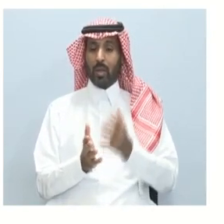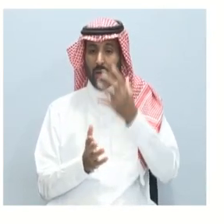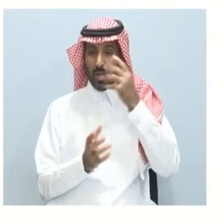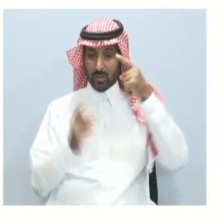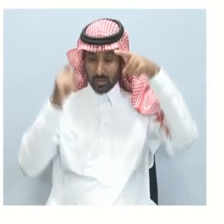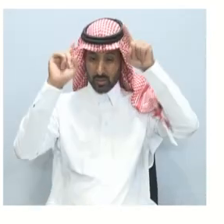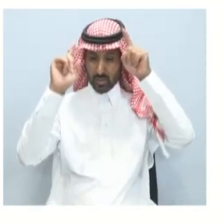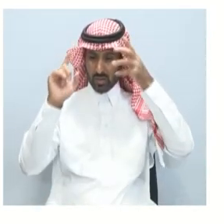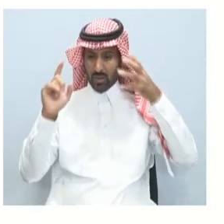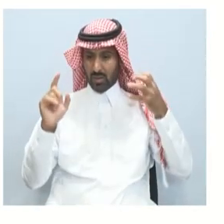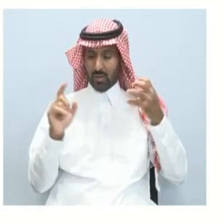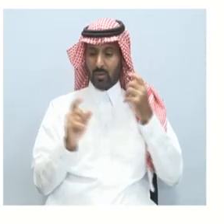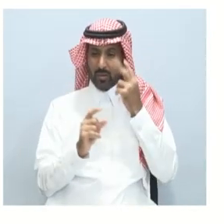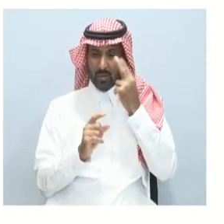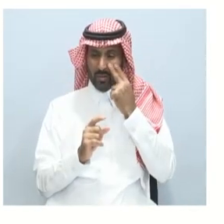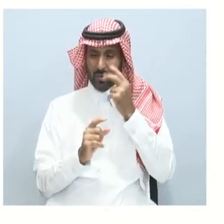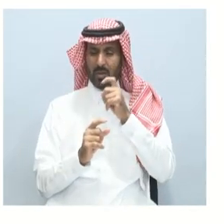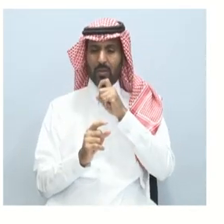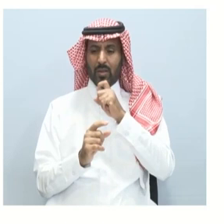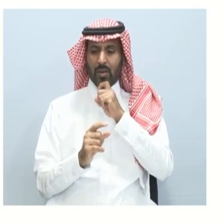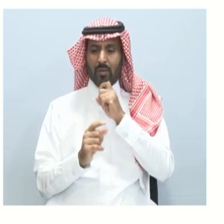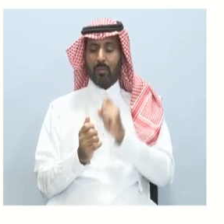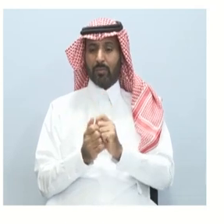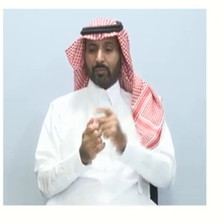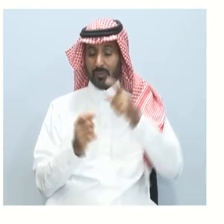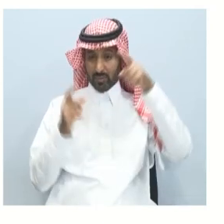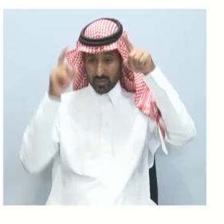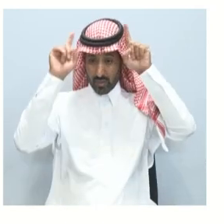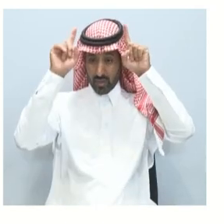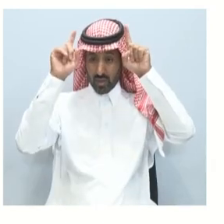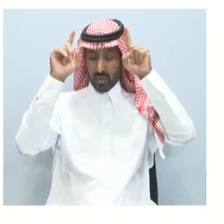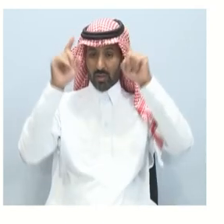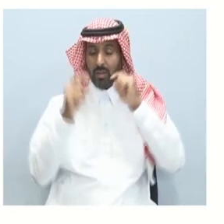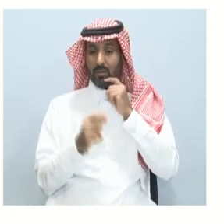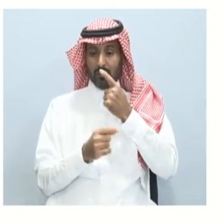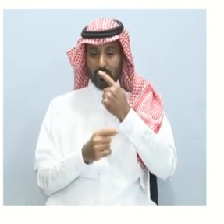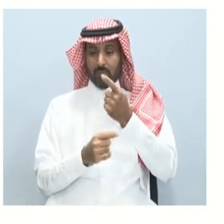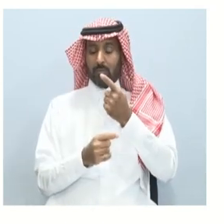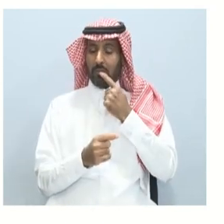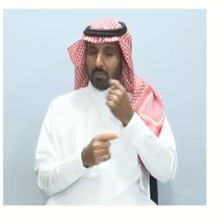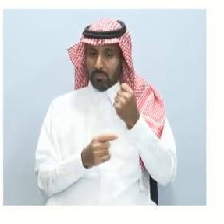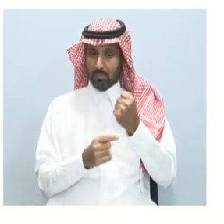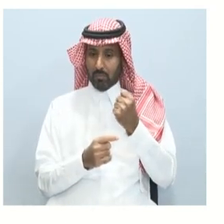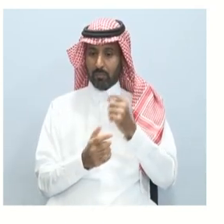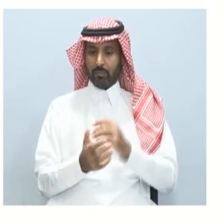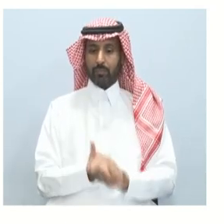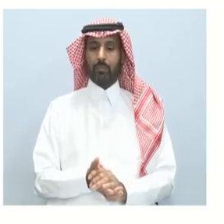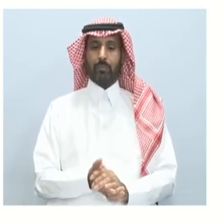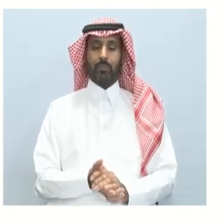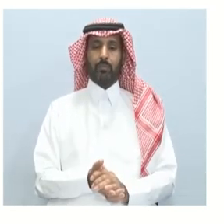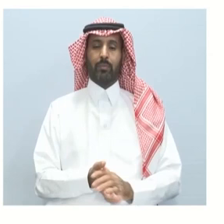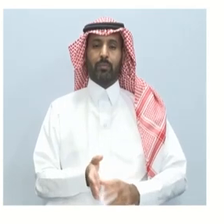here. On the other hand, the zebra has terrible eyesight while the ostrich has excellent